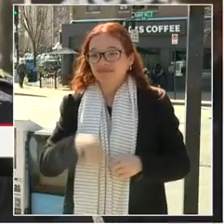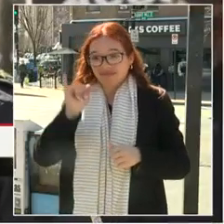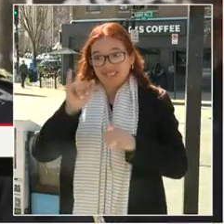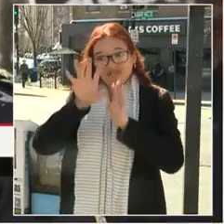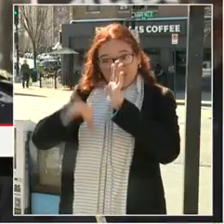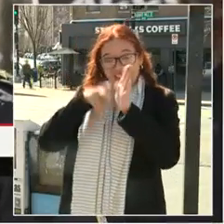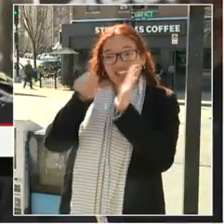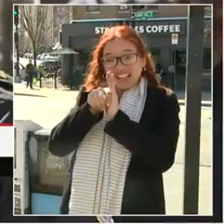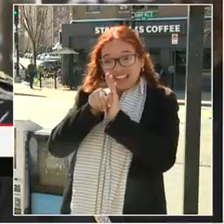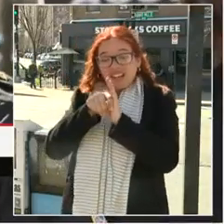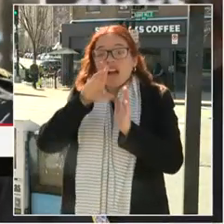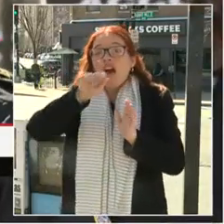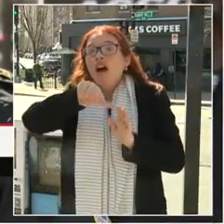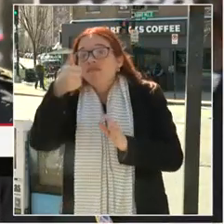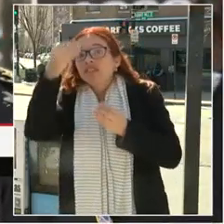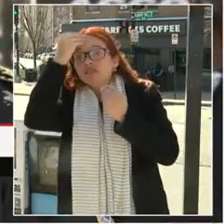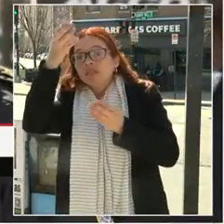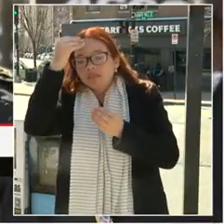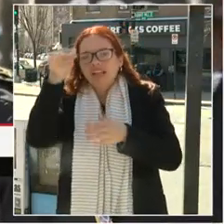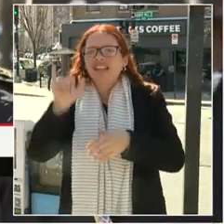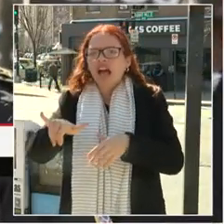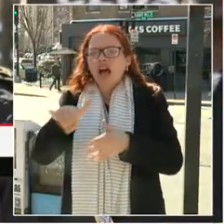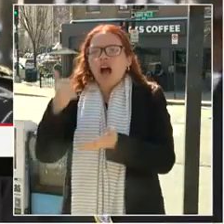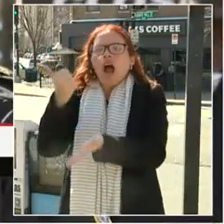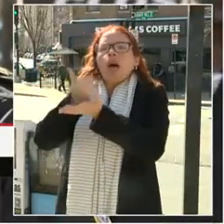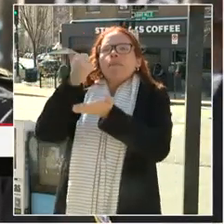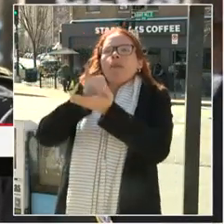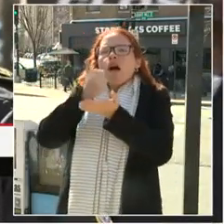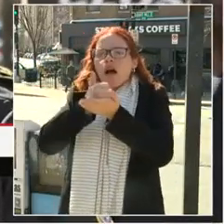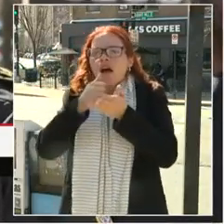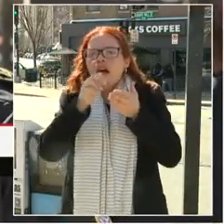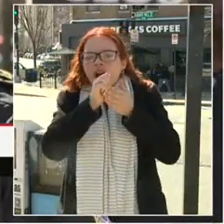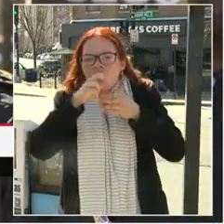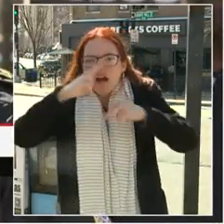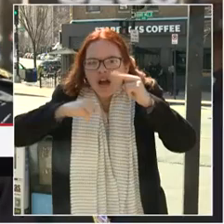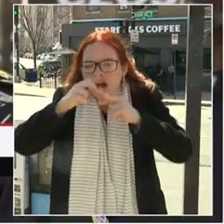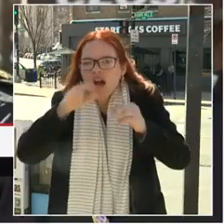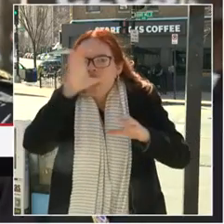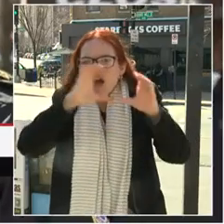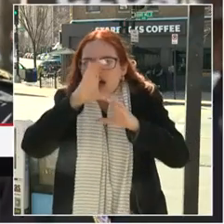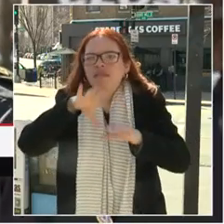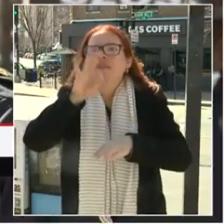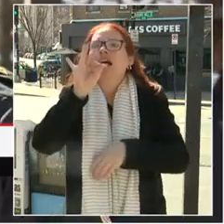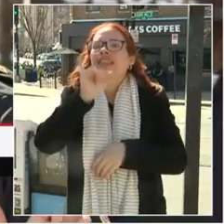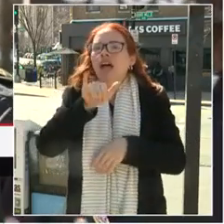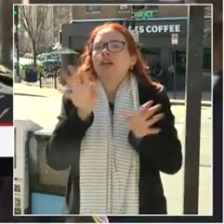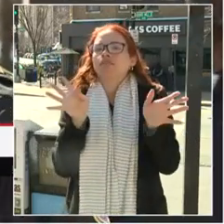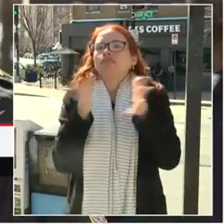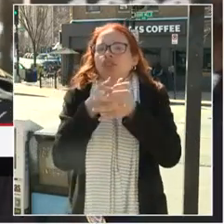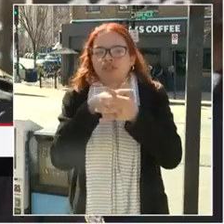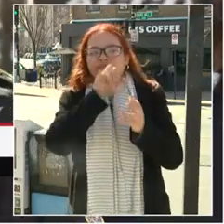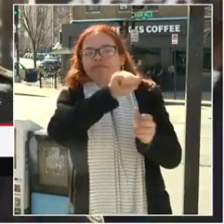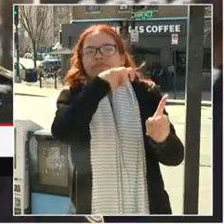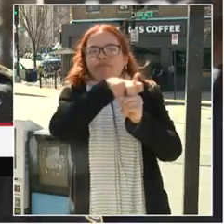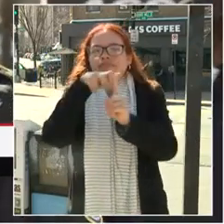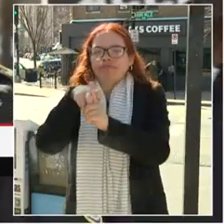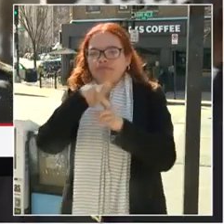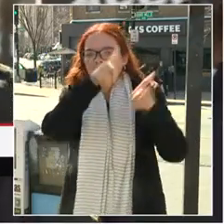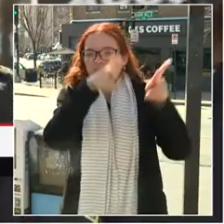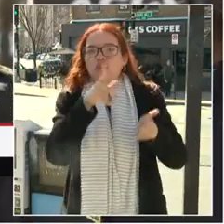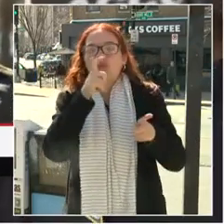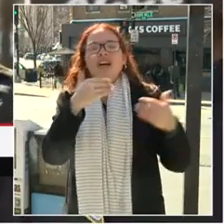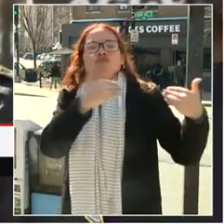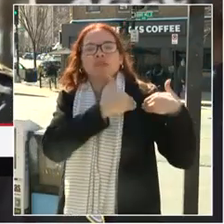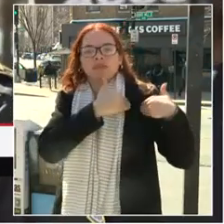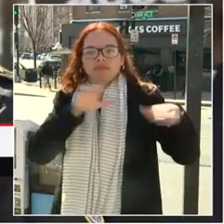and other information helped develop leads, build a case, and arrest those 3 people responsible for a crime spree here in